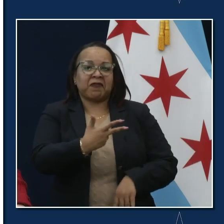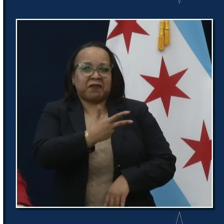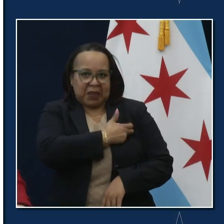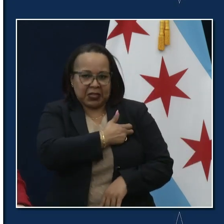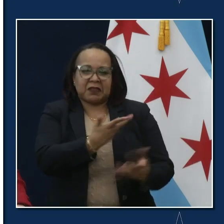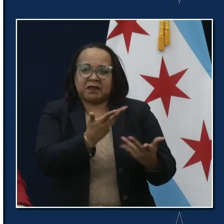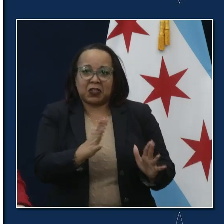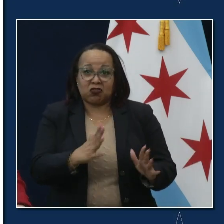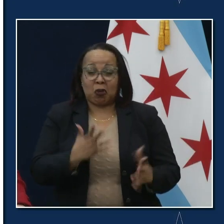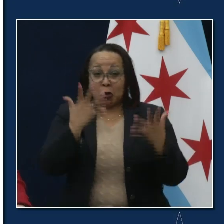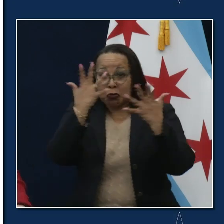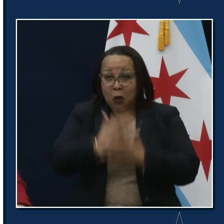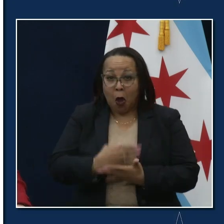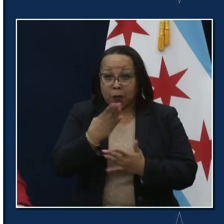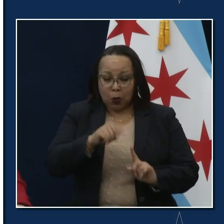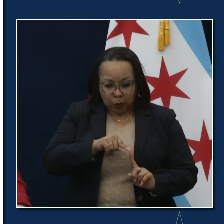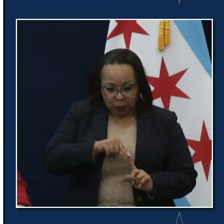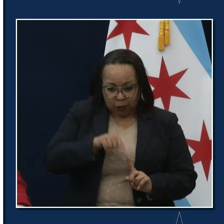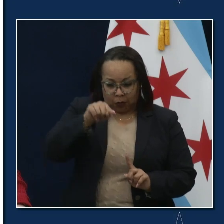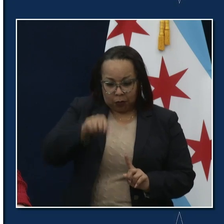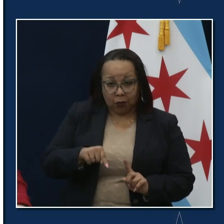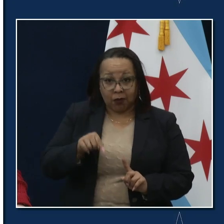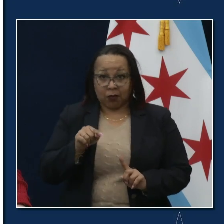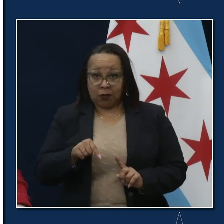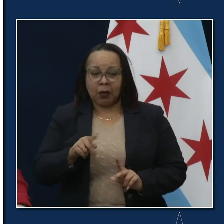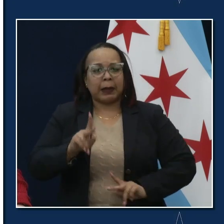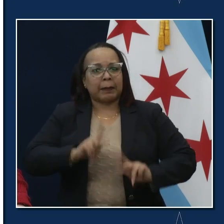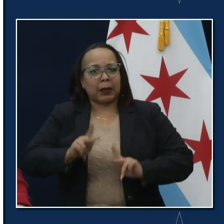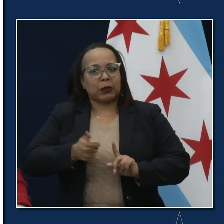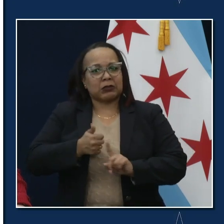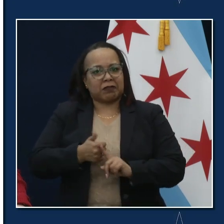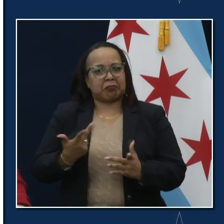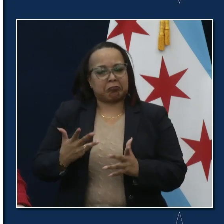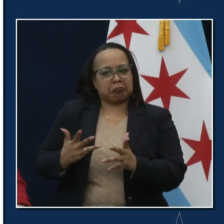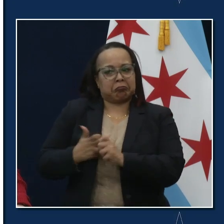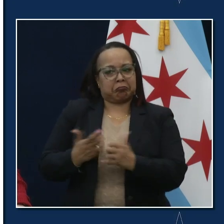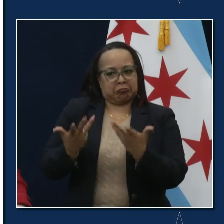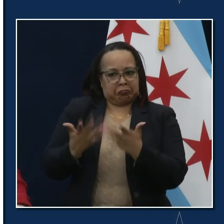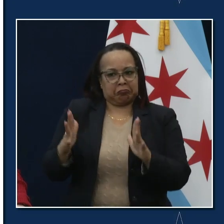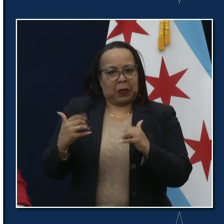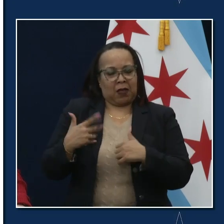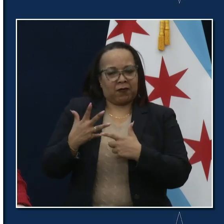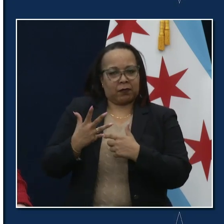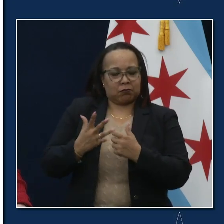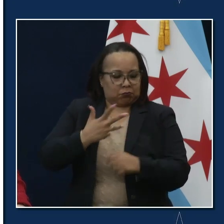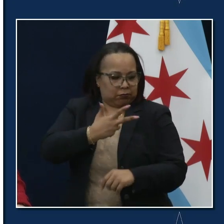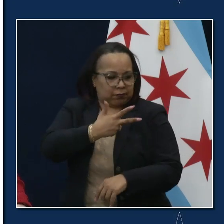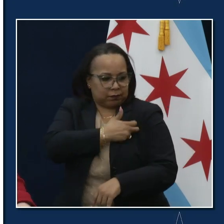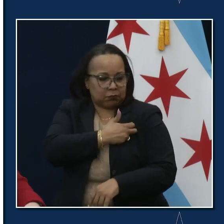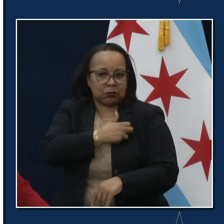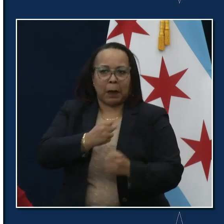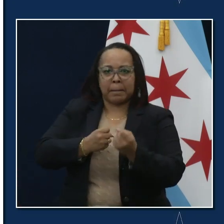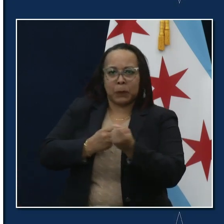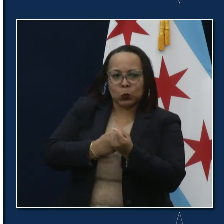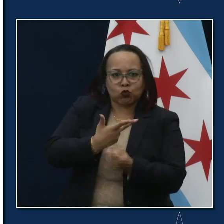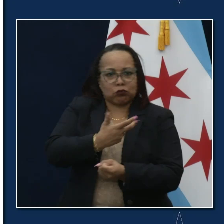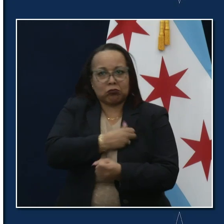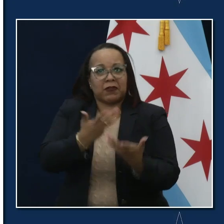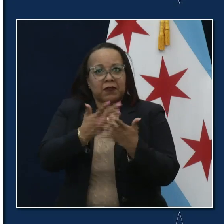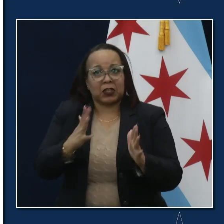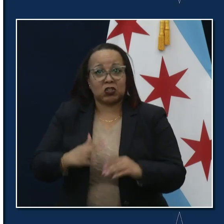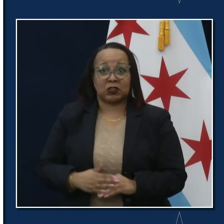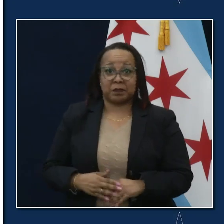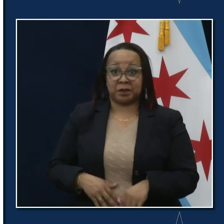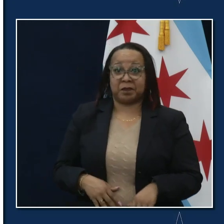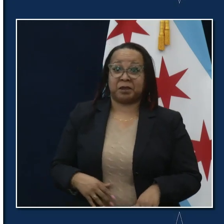the dark blue line at the bottom are people who are up to date, have had their vaccines and their boosters. High